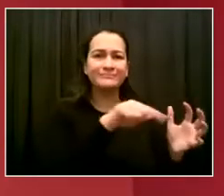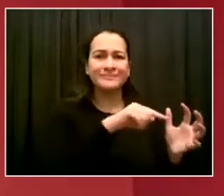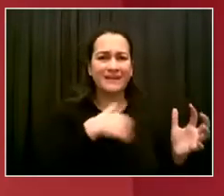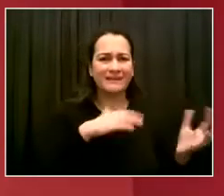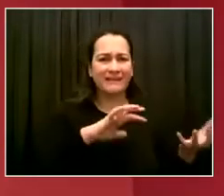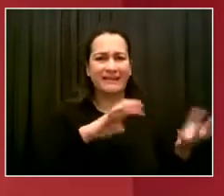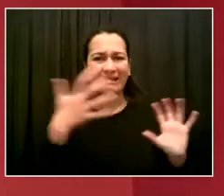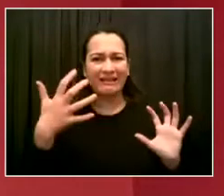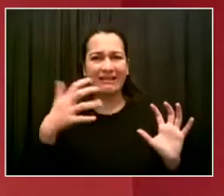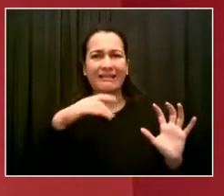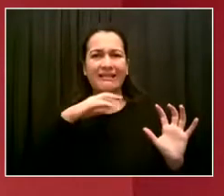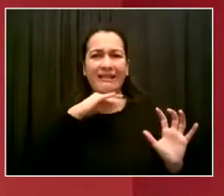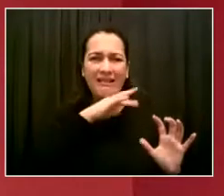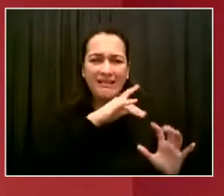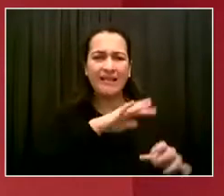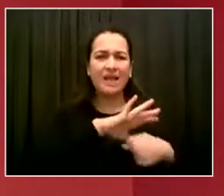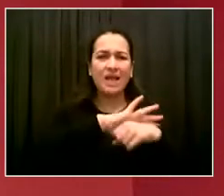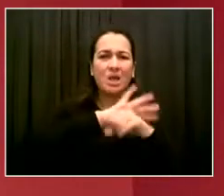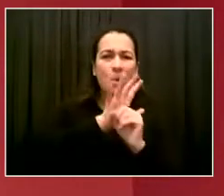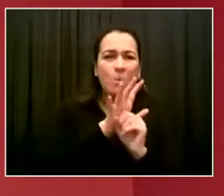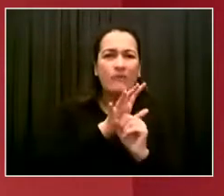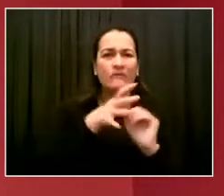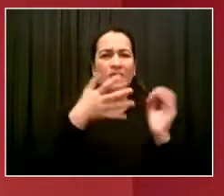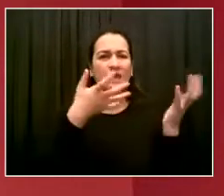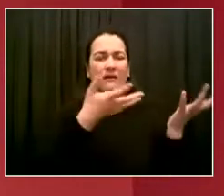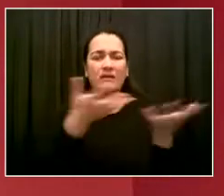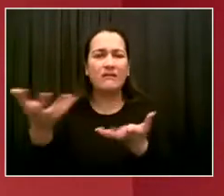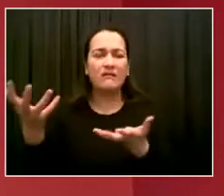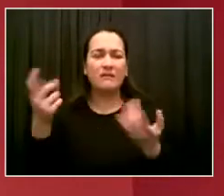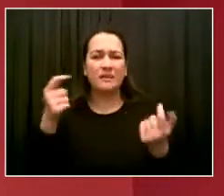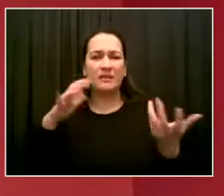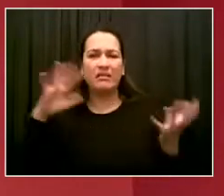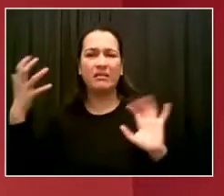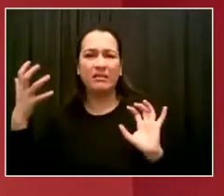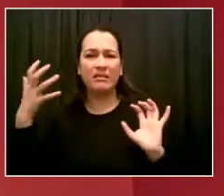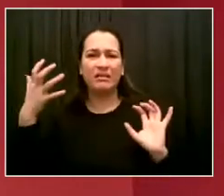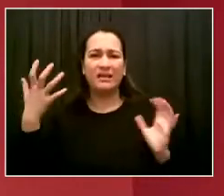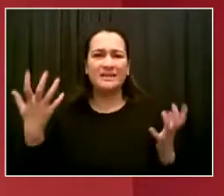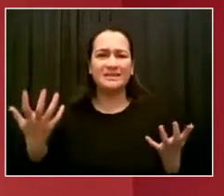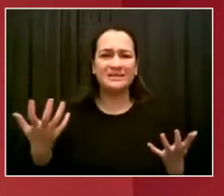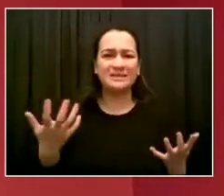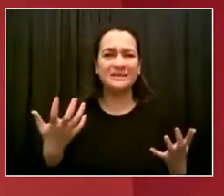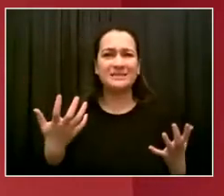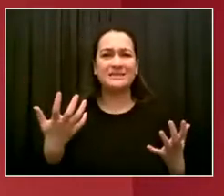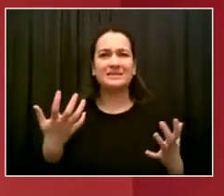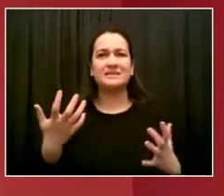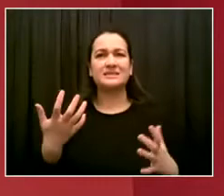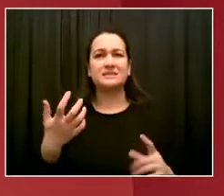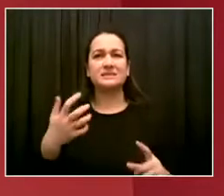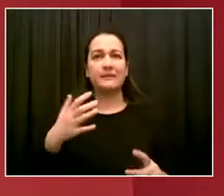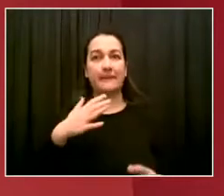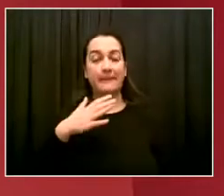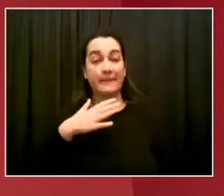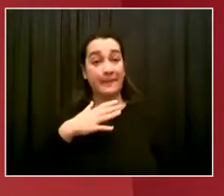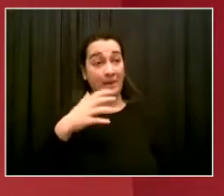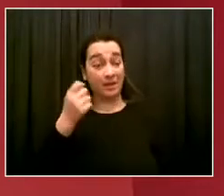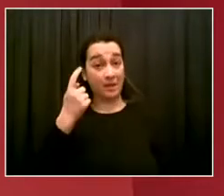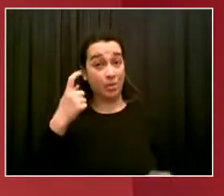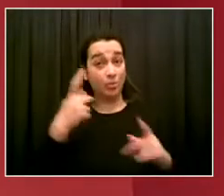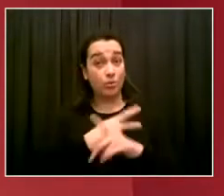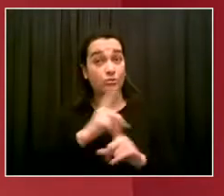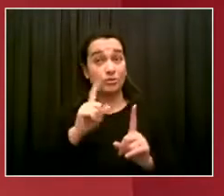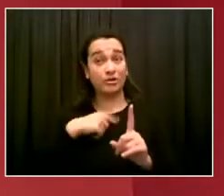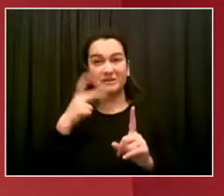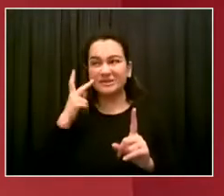differently. But in the outer boroughs, especially in the Bronx, the district that I represent, Claremont, Morris Heights, and